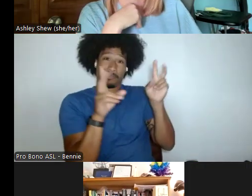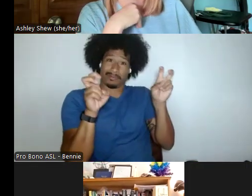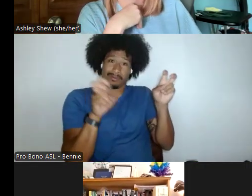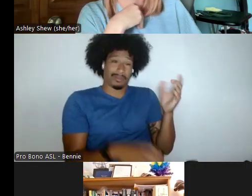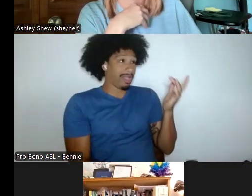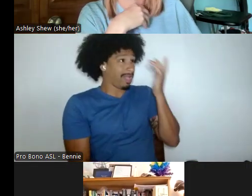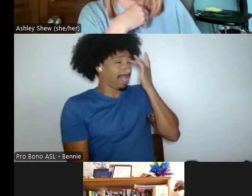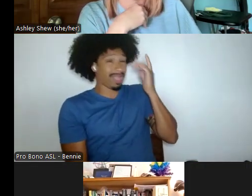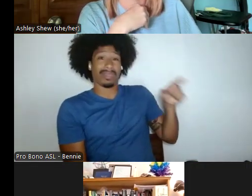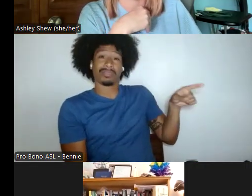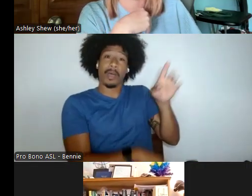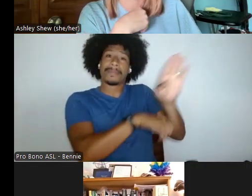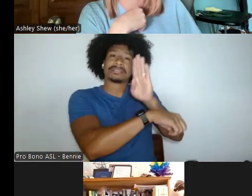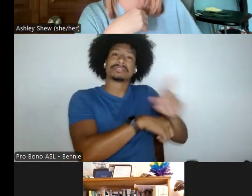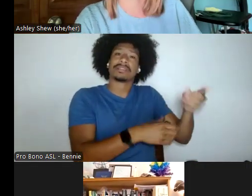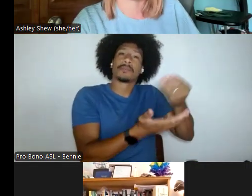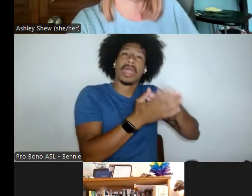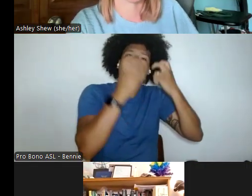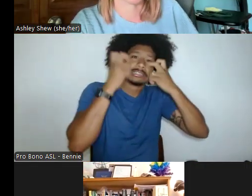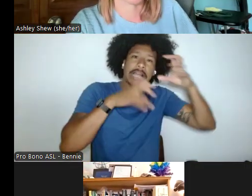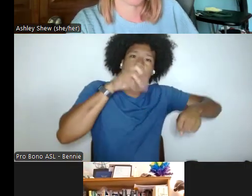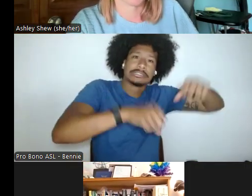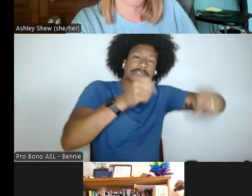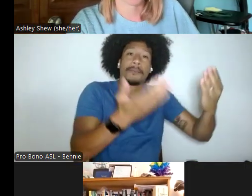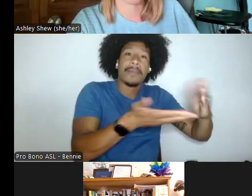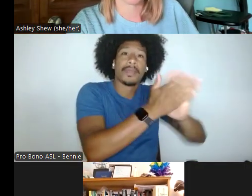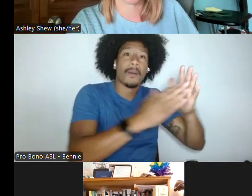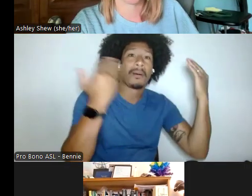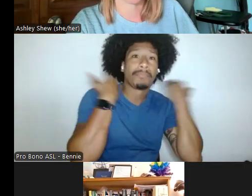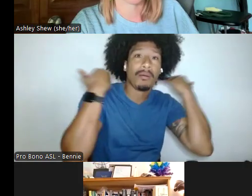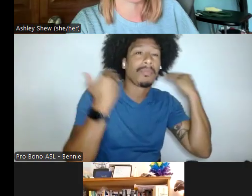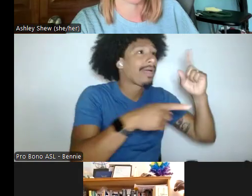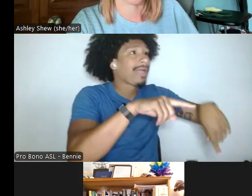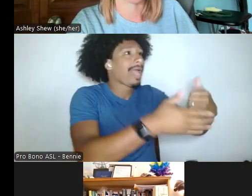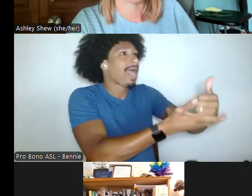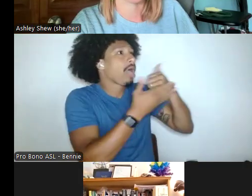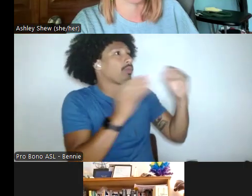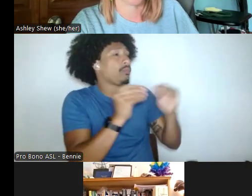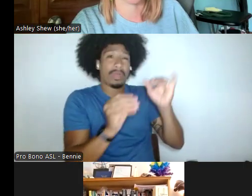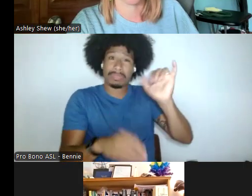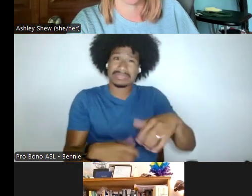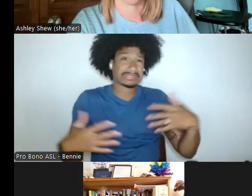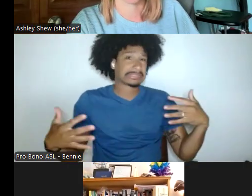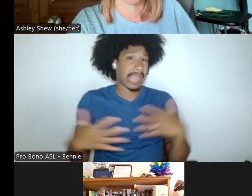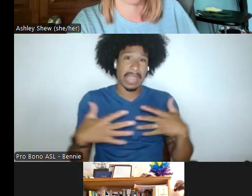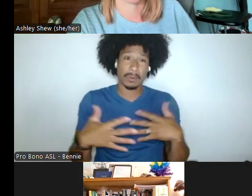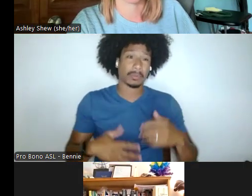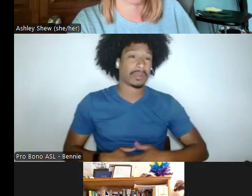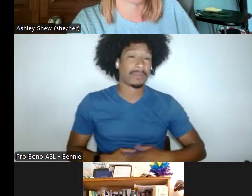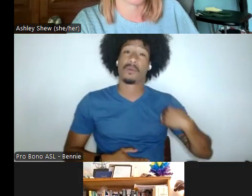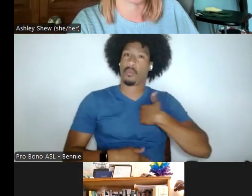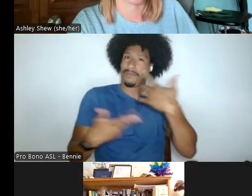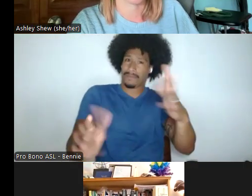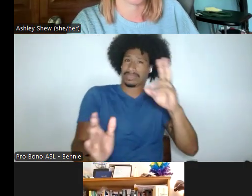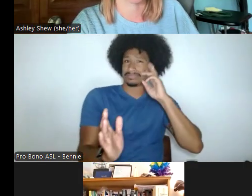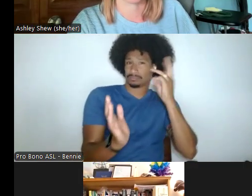capitalist enterprises that may go bankrupt is actually pretty scary. And we've seen this with other technologies as well. And I'll loop